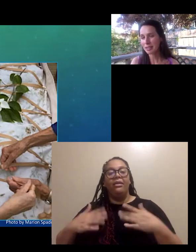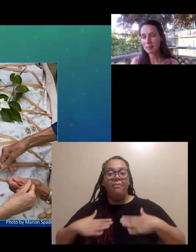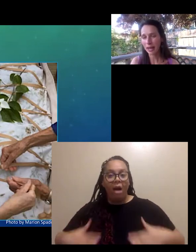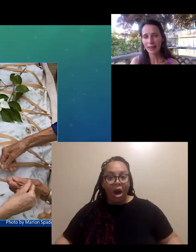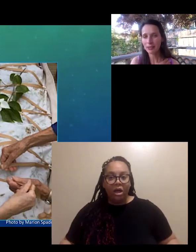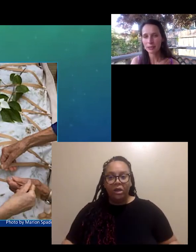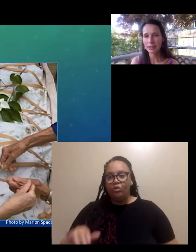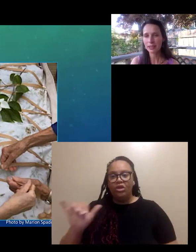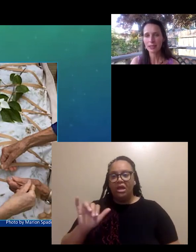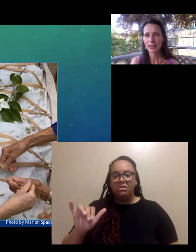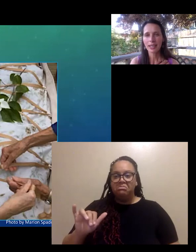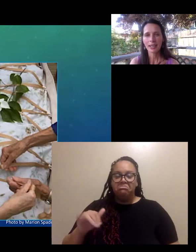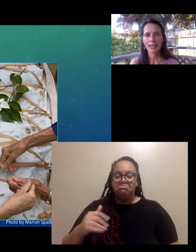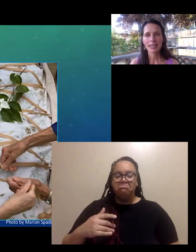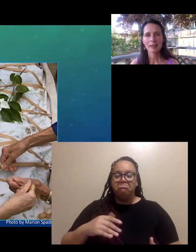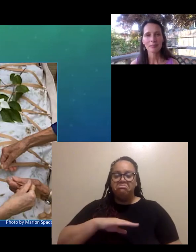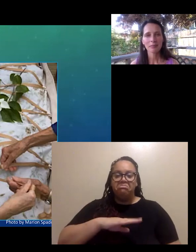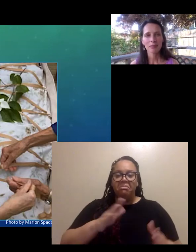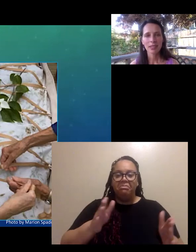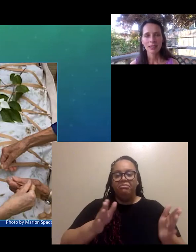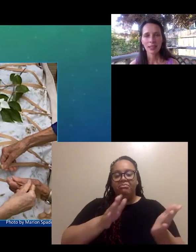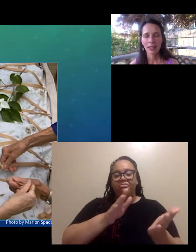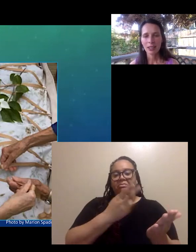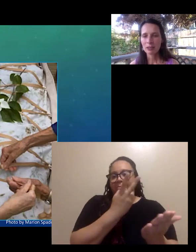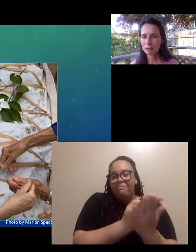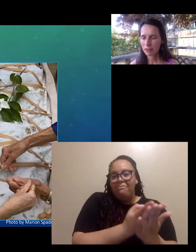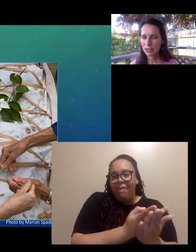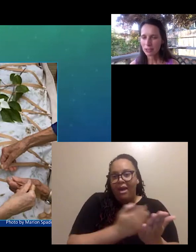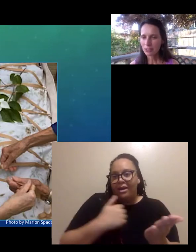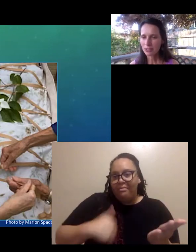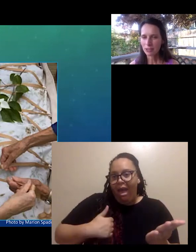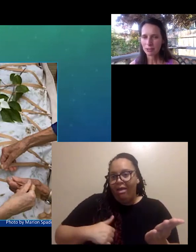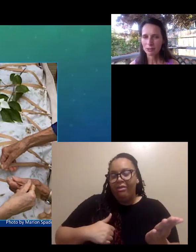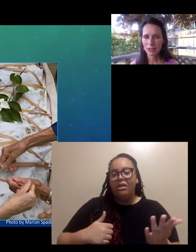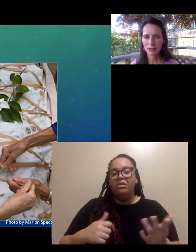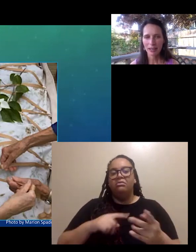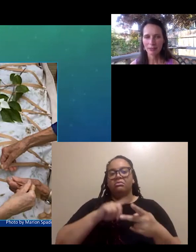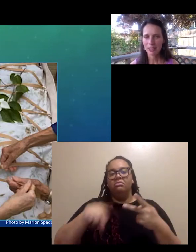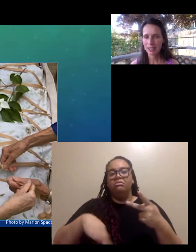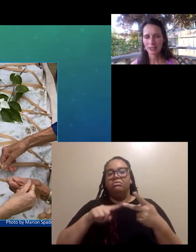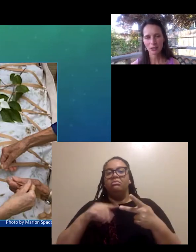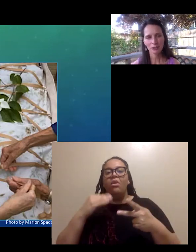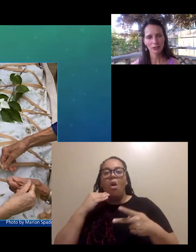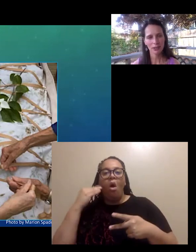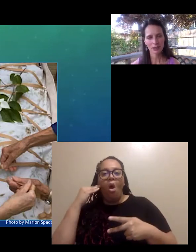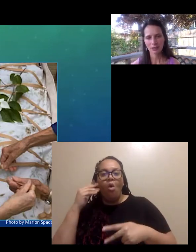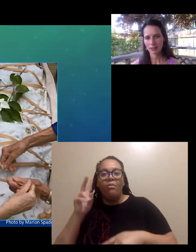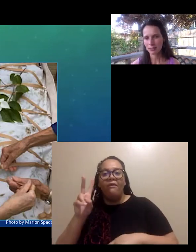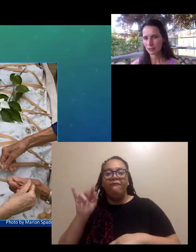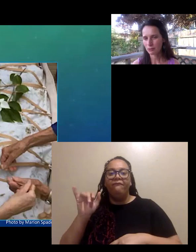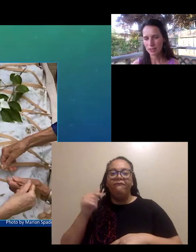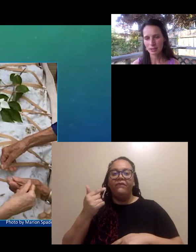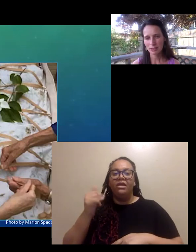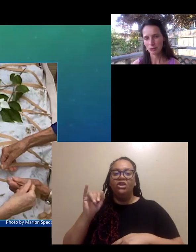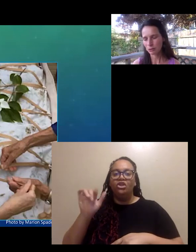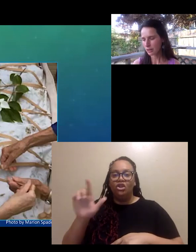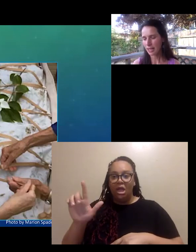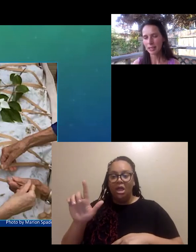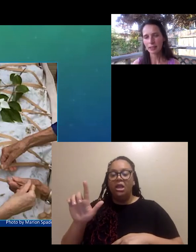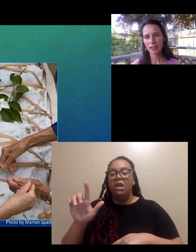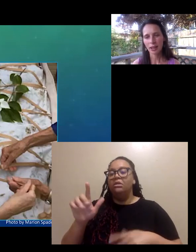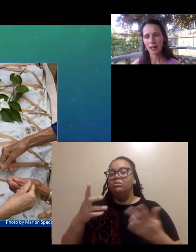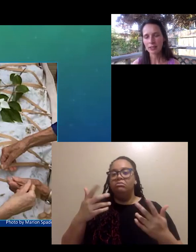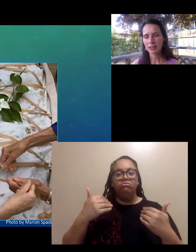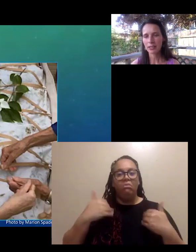kind of a bed bath, really, um, a home vigil. So, you know, having any sort of, you know, you know,